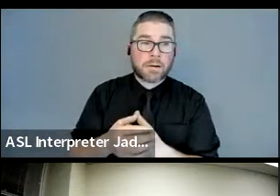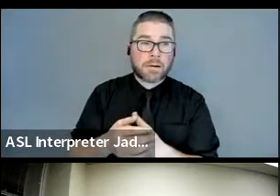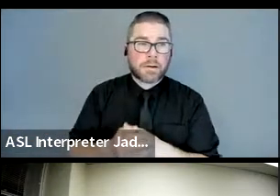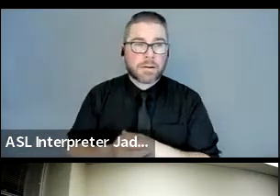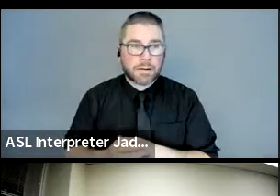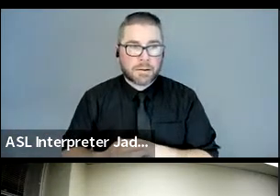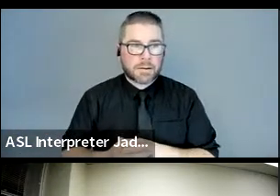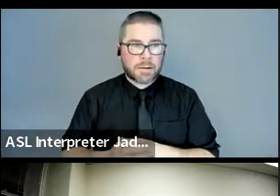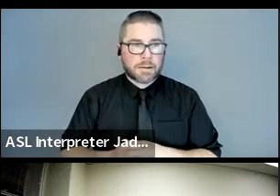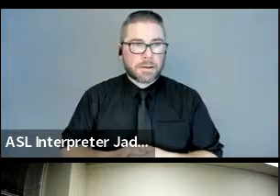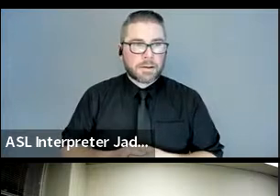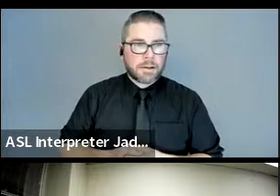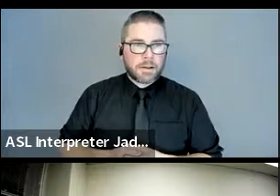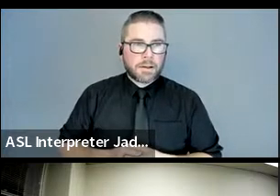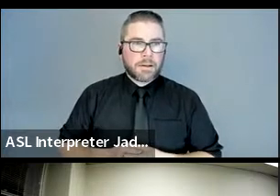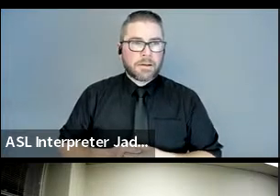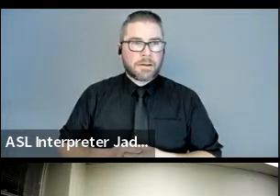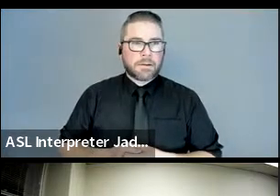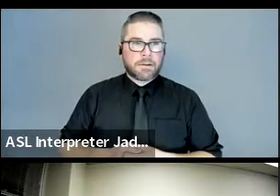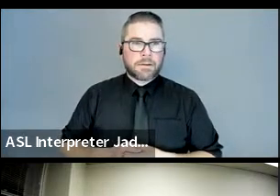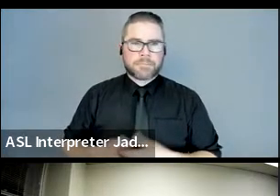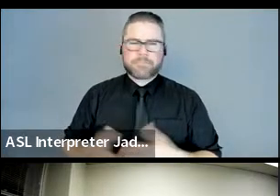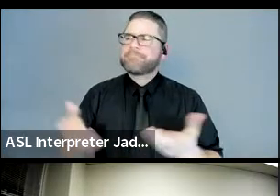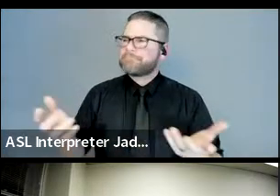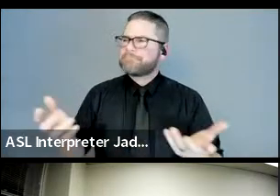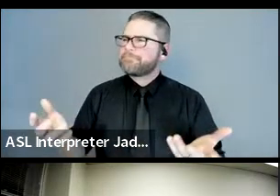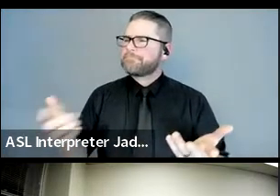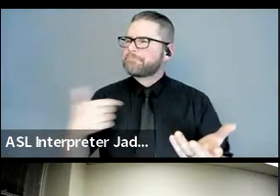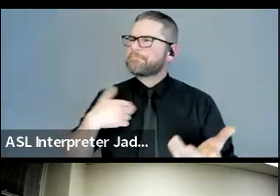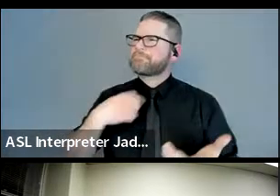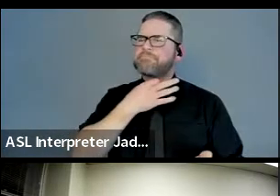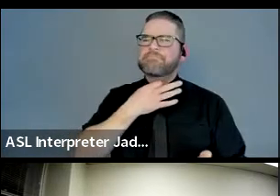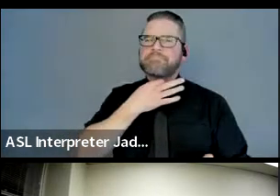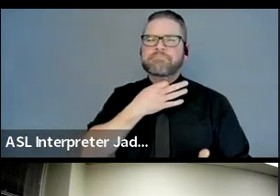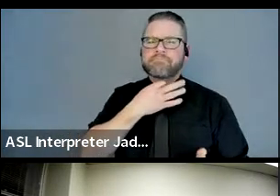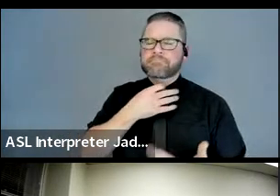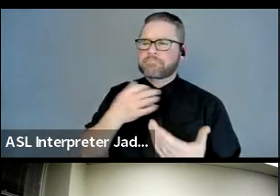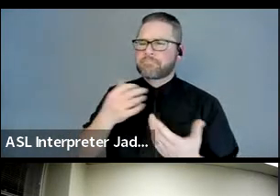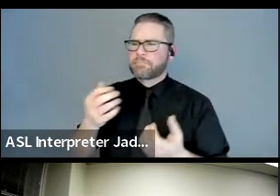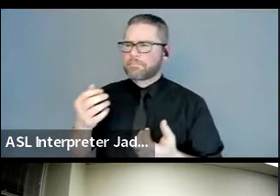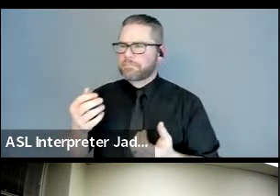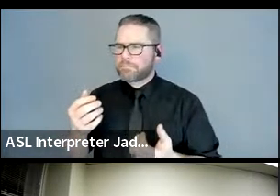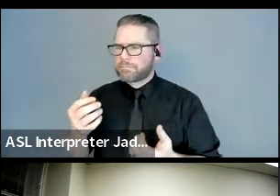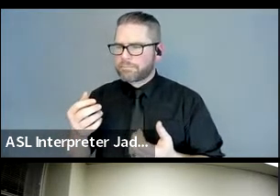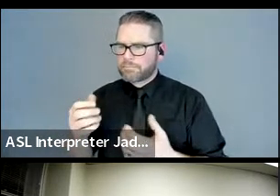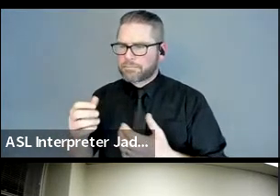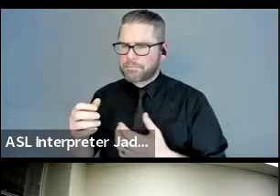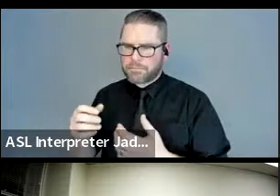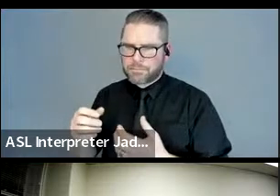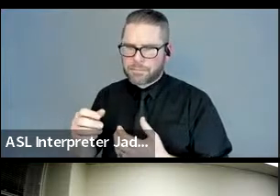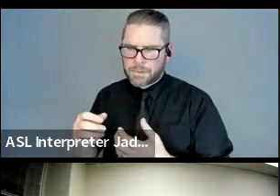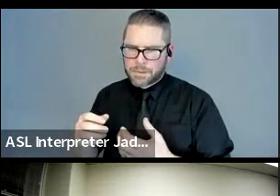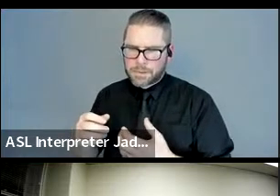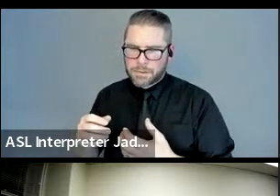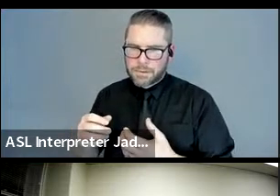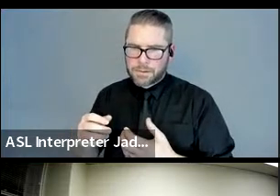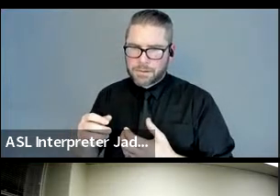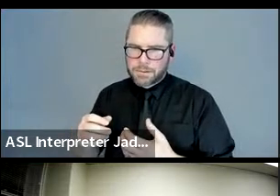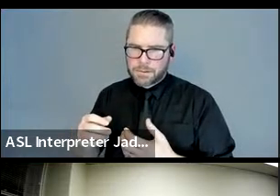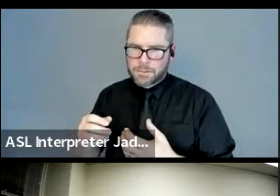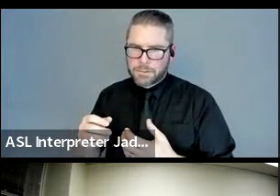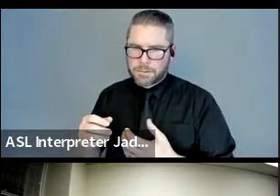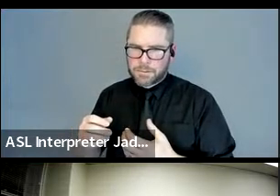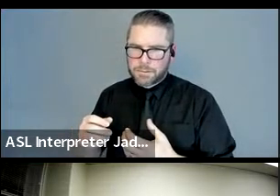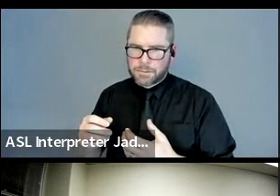was wondering how many residential are we having compared to